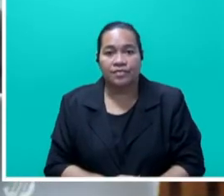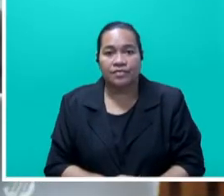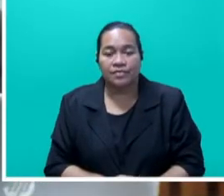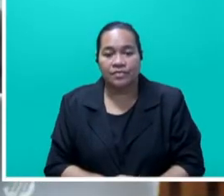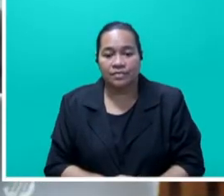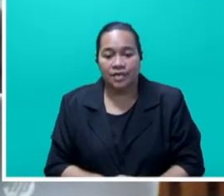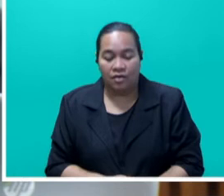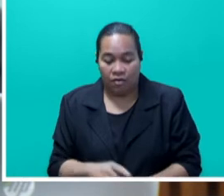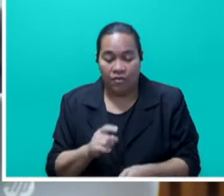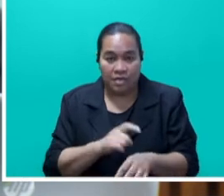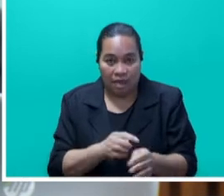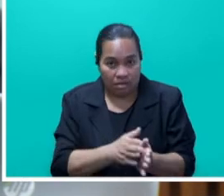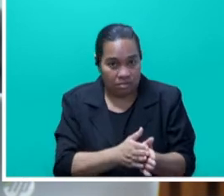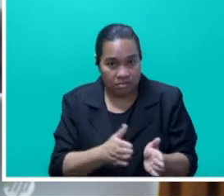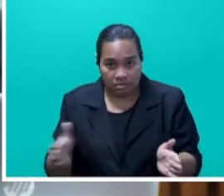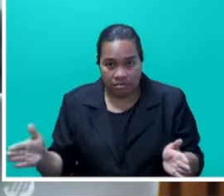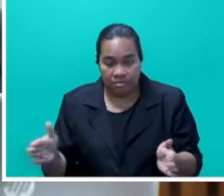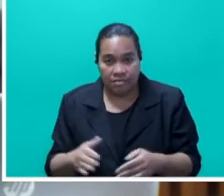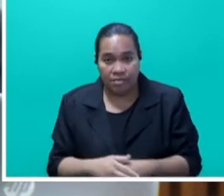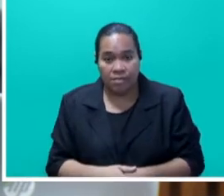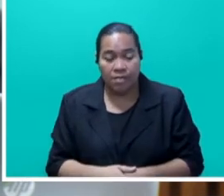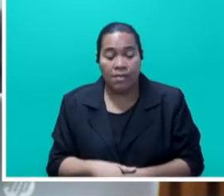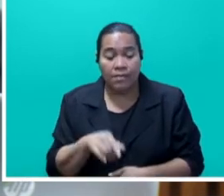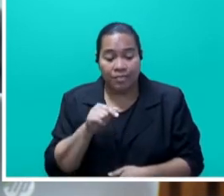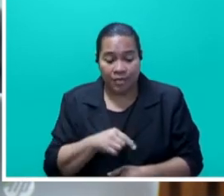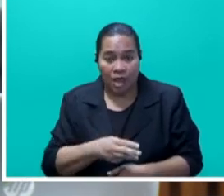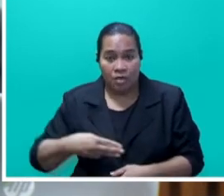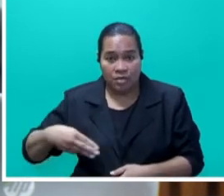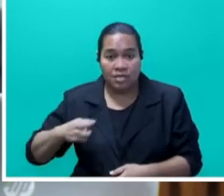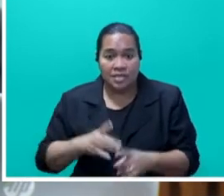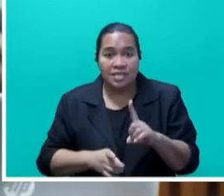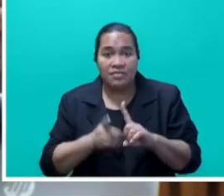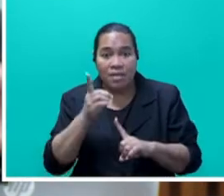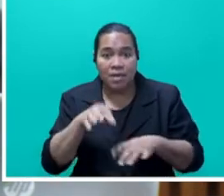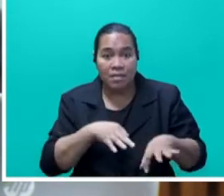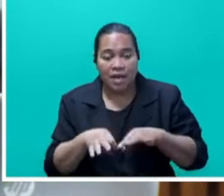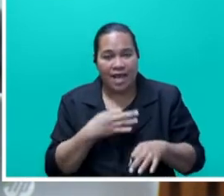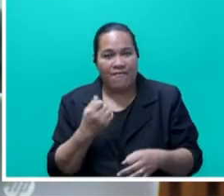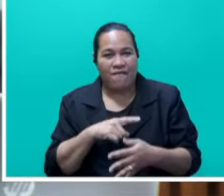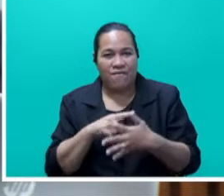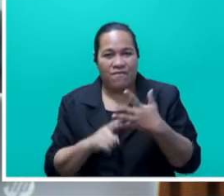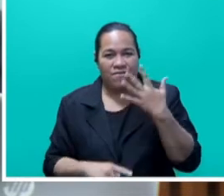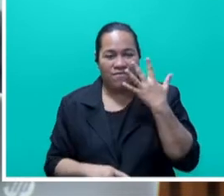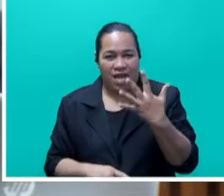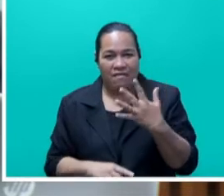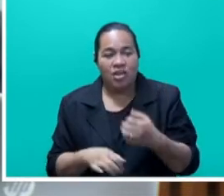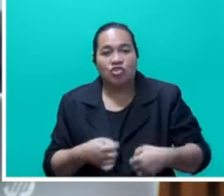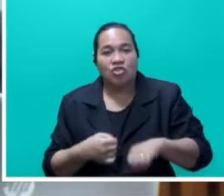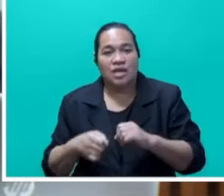over this period. Mr. Speaker, the Ministry's Strategic Development Plan is grounded on 5 key strategic priorities,